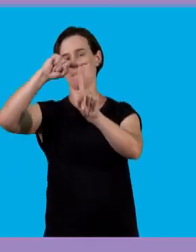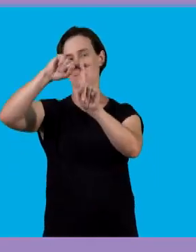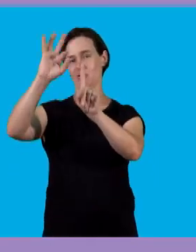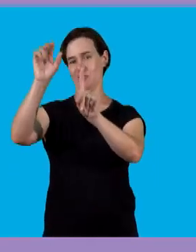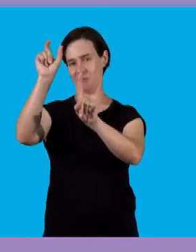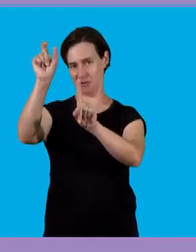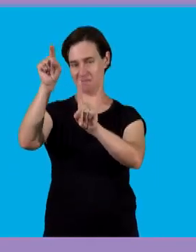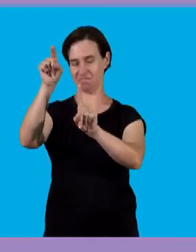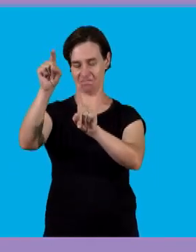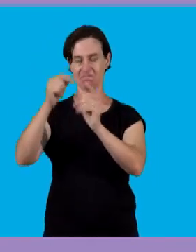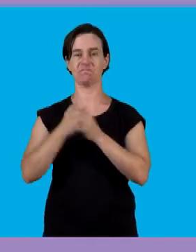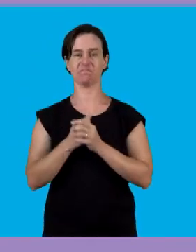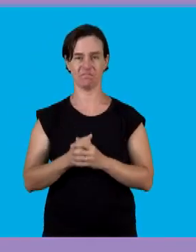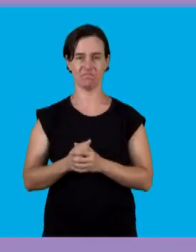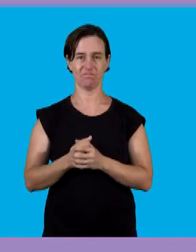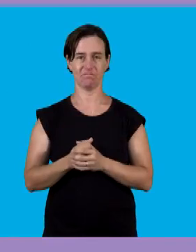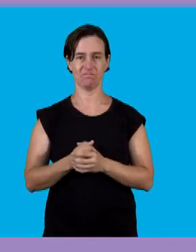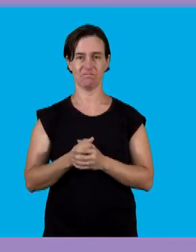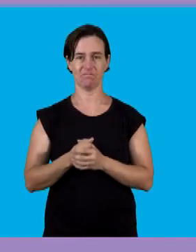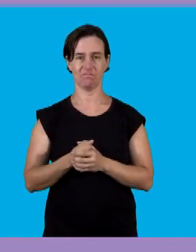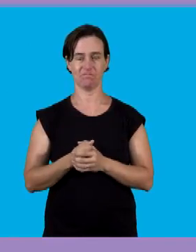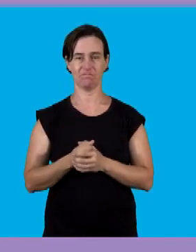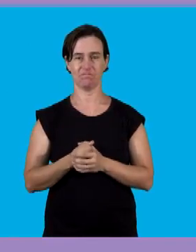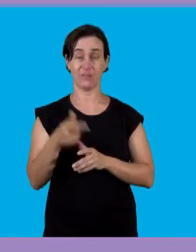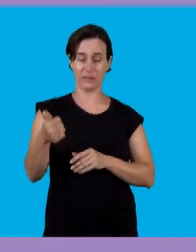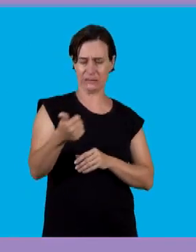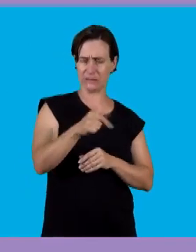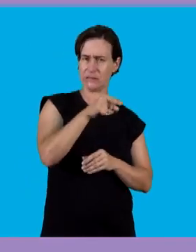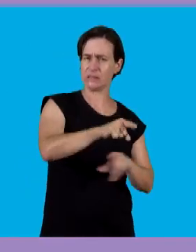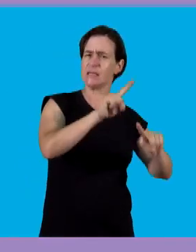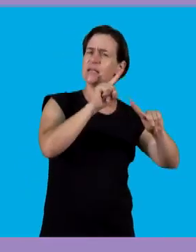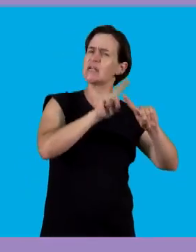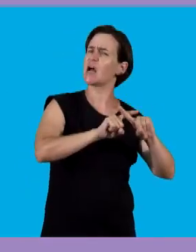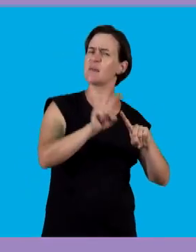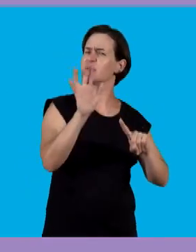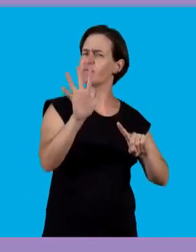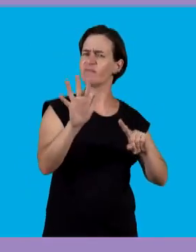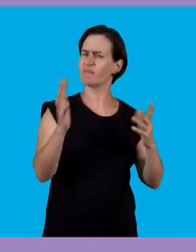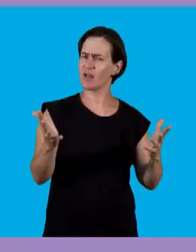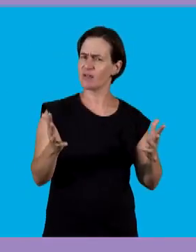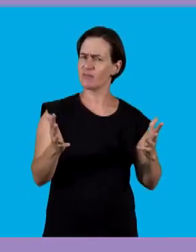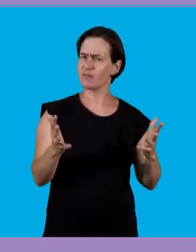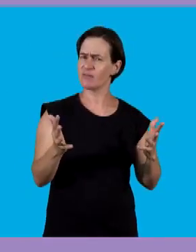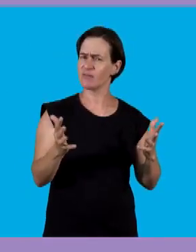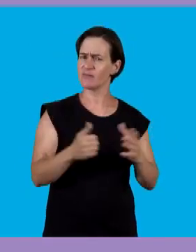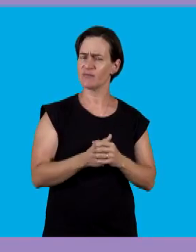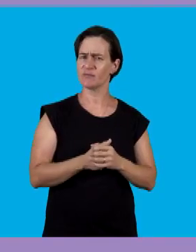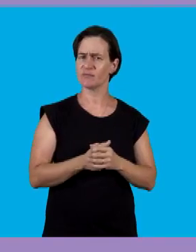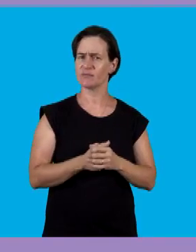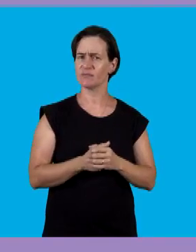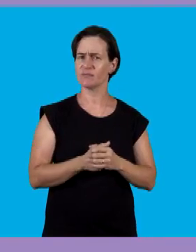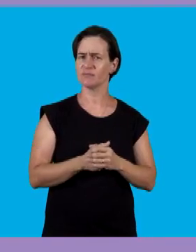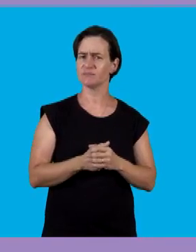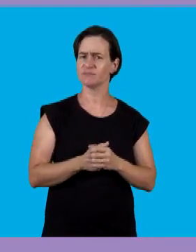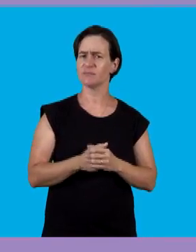of a -3 is a +3. And of course, the additive inverse of a 5 being multiplied